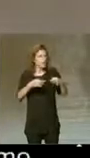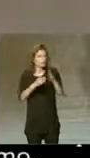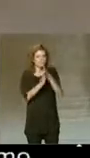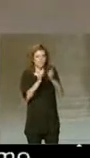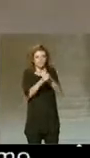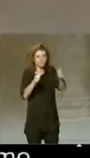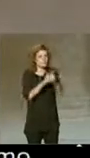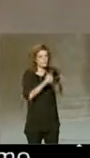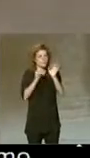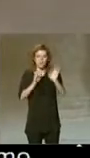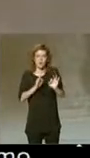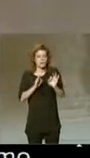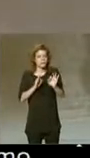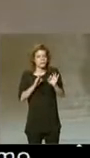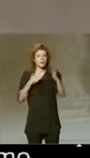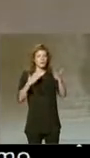importance.